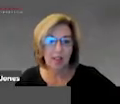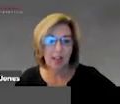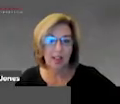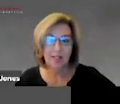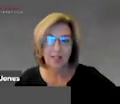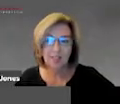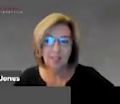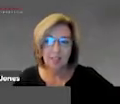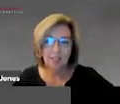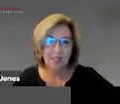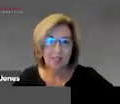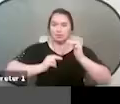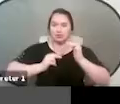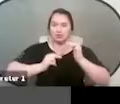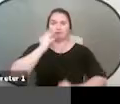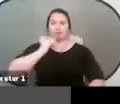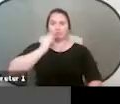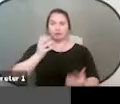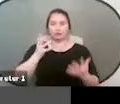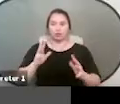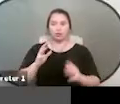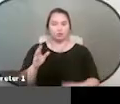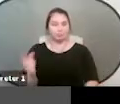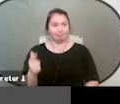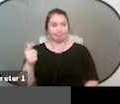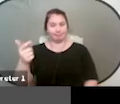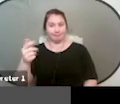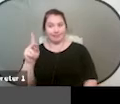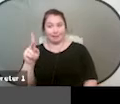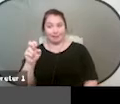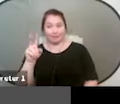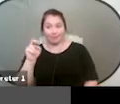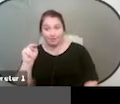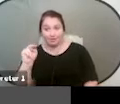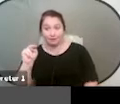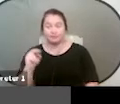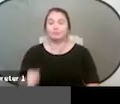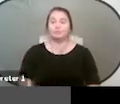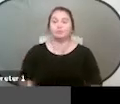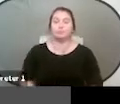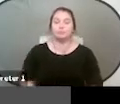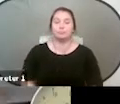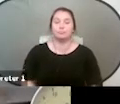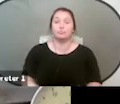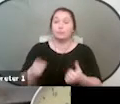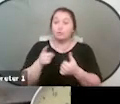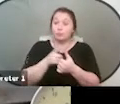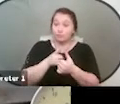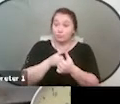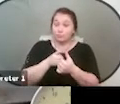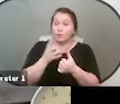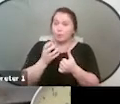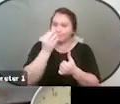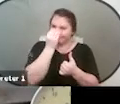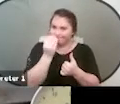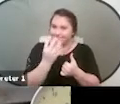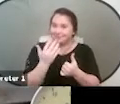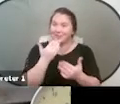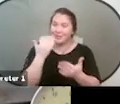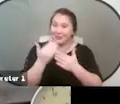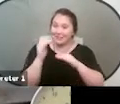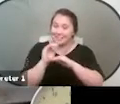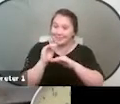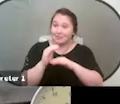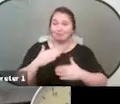event had. Kevin? All right. So first of all, I'd like to say good evening to everybody. I really